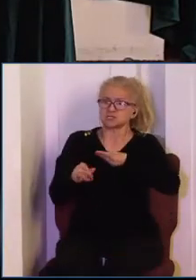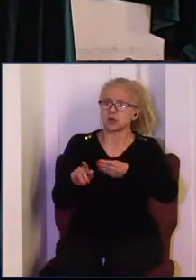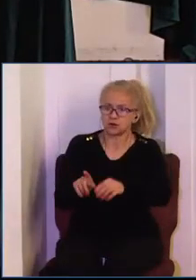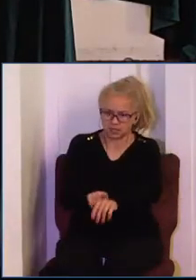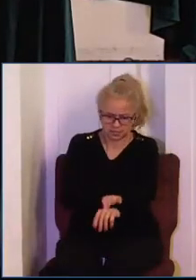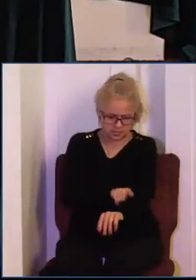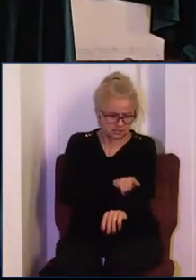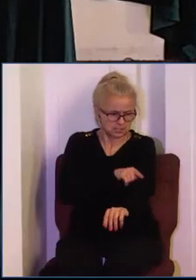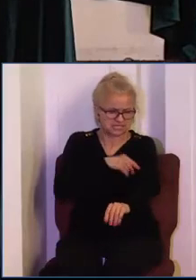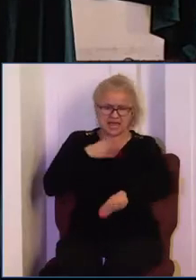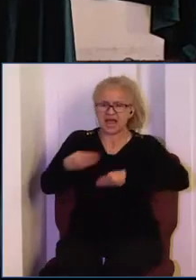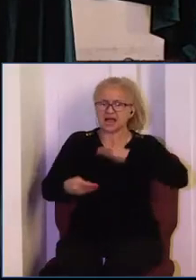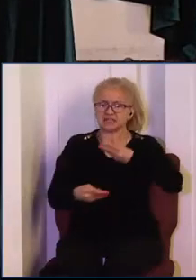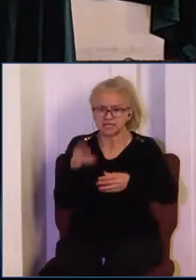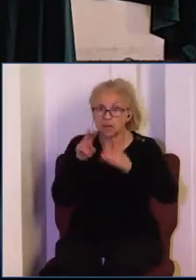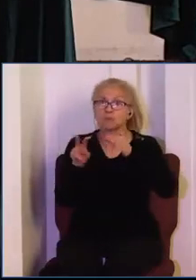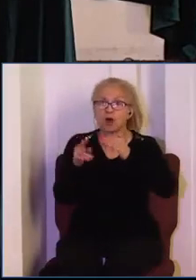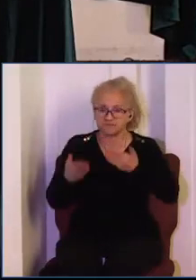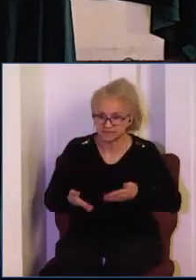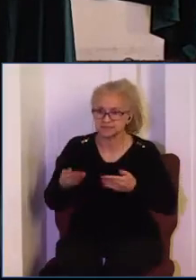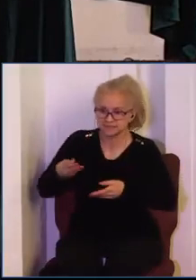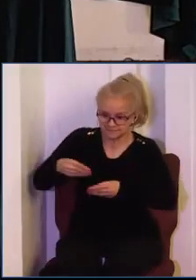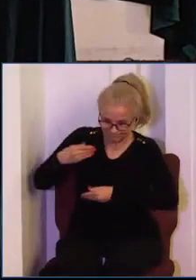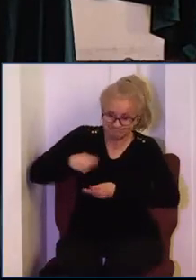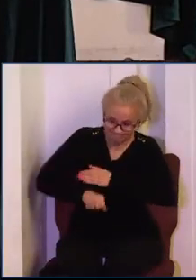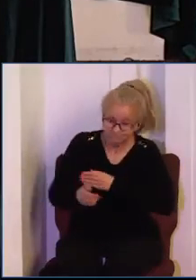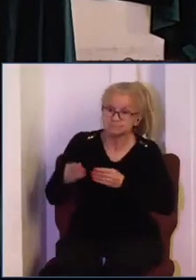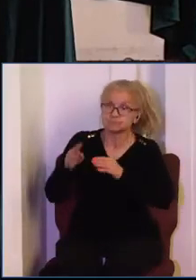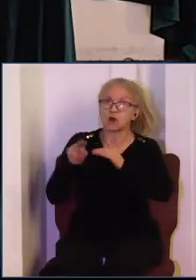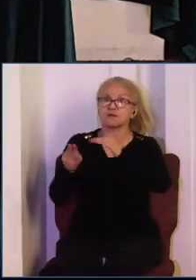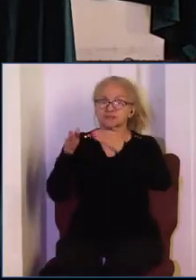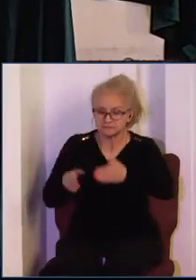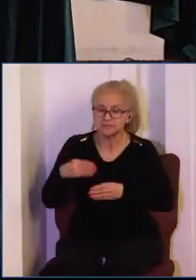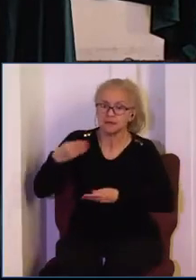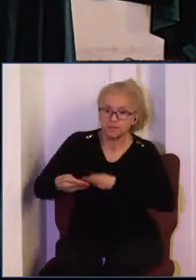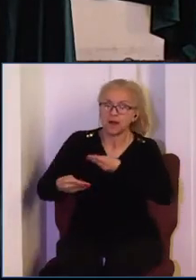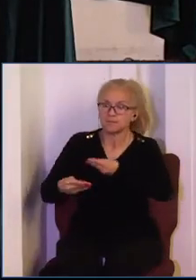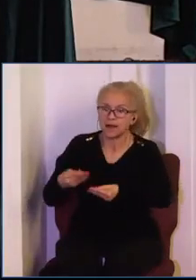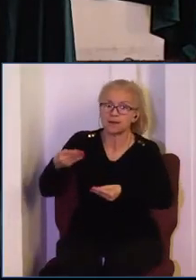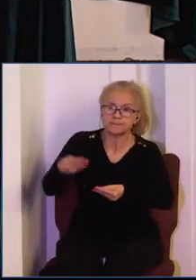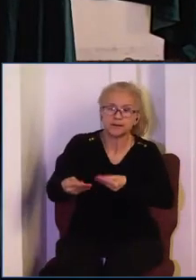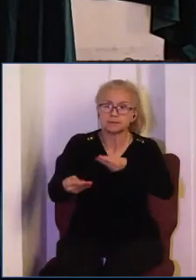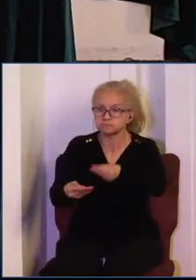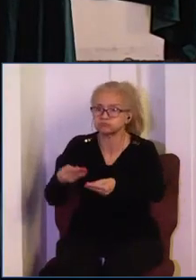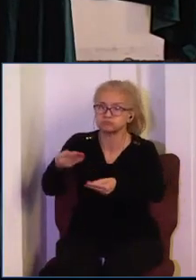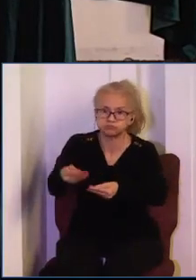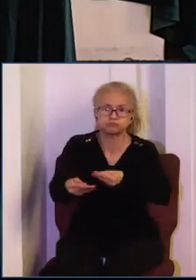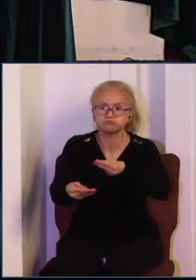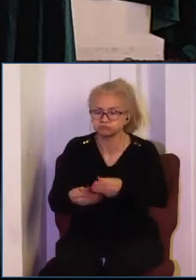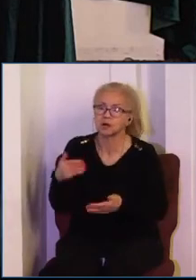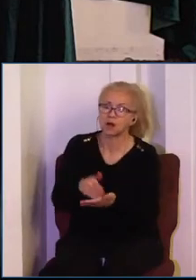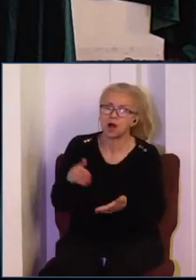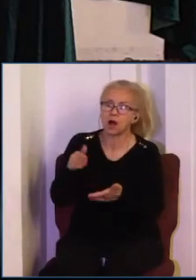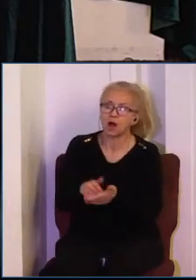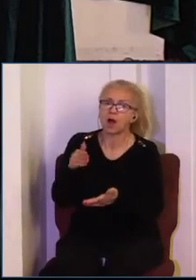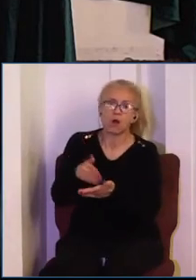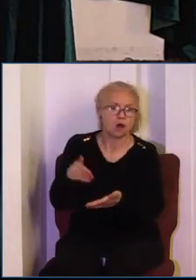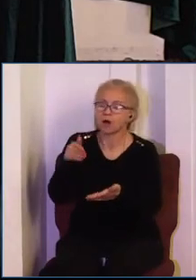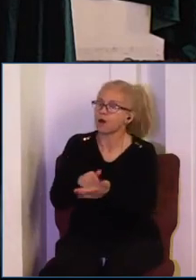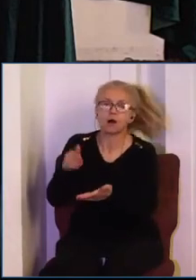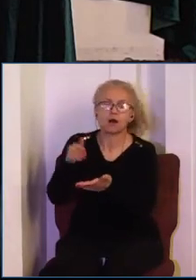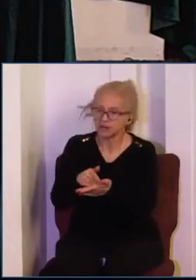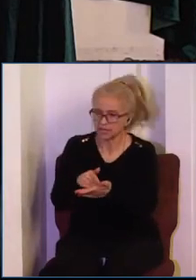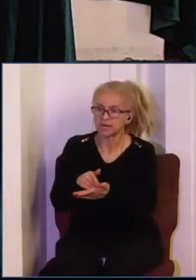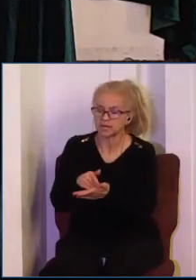of prophet after prophet after prophet, that mantle being passed down over and over and